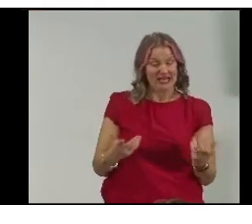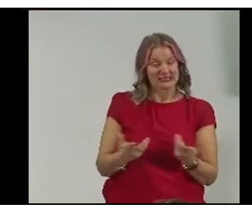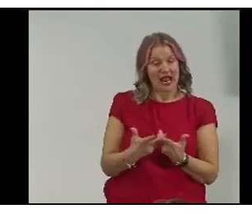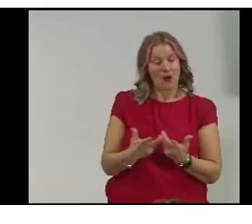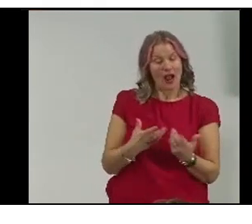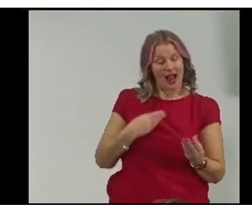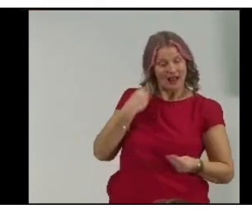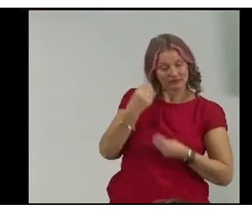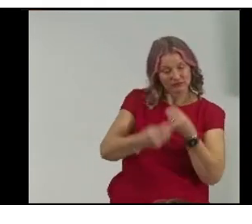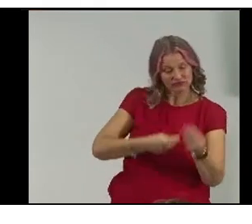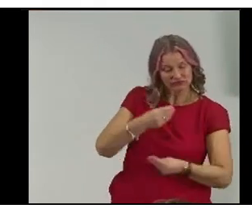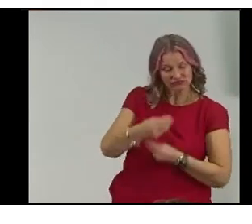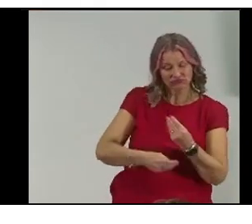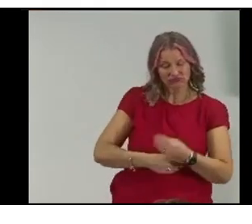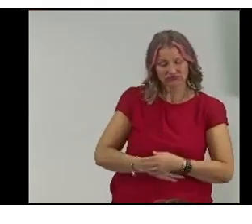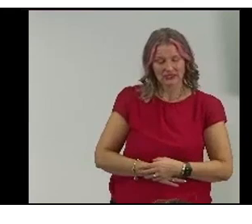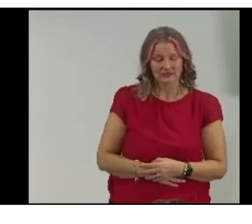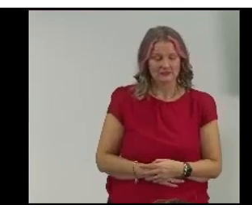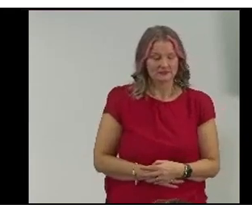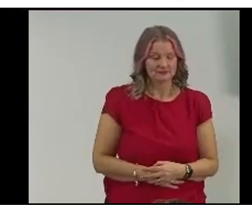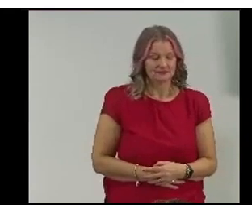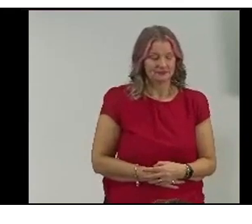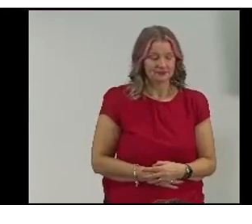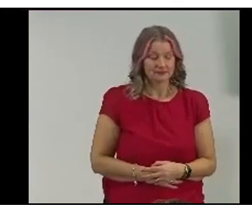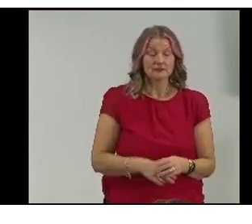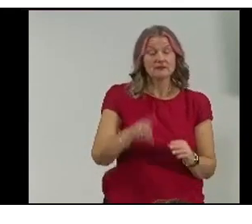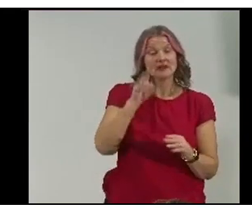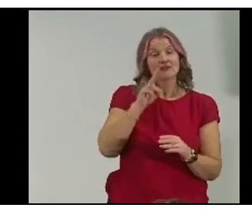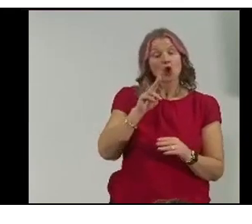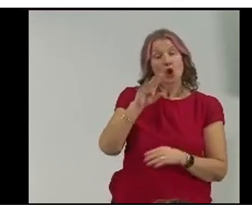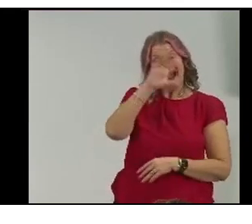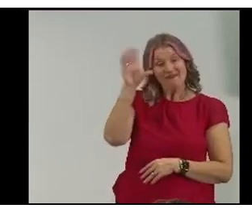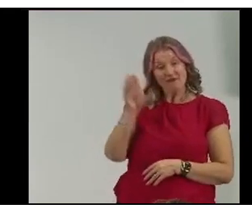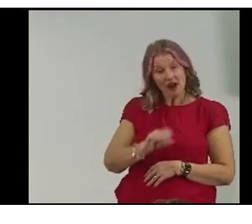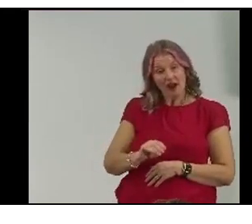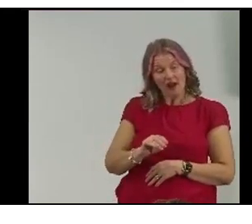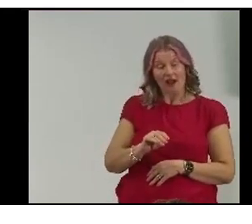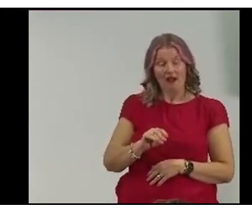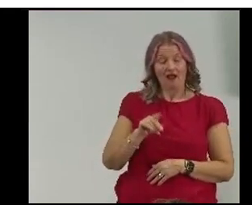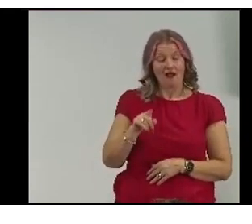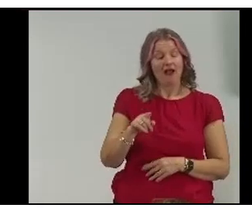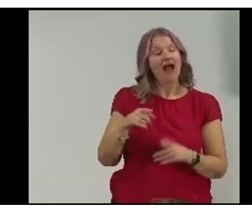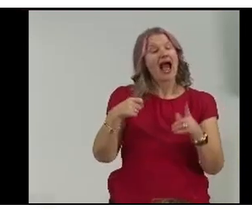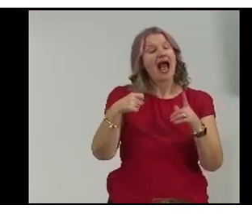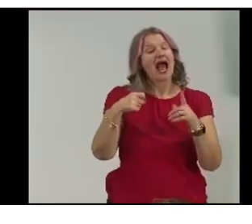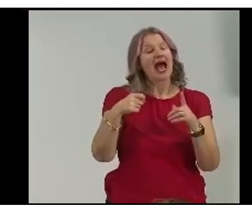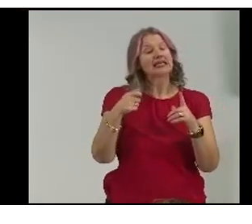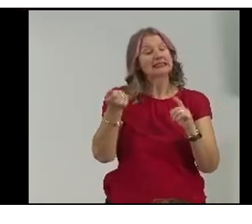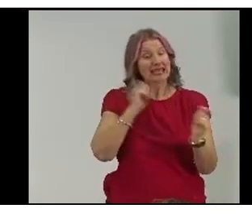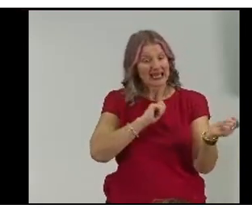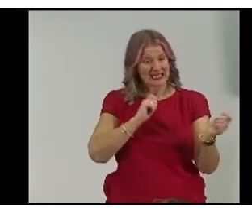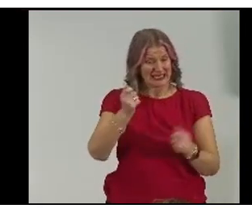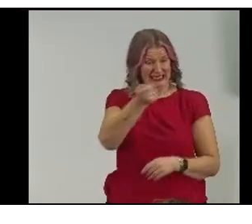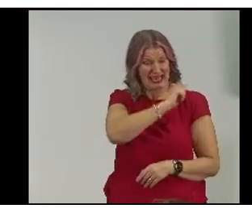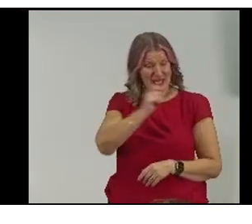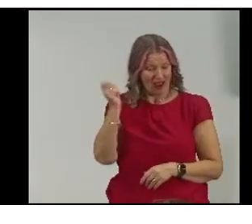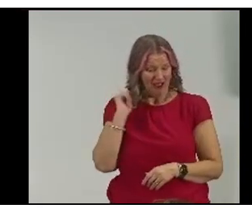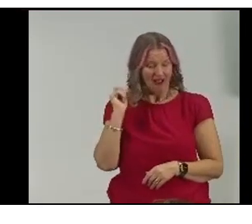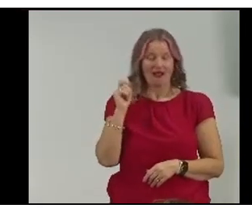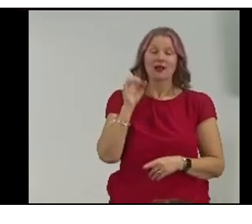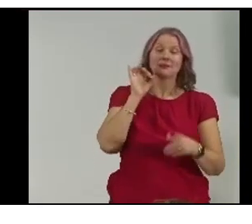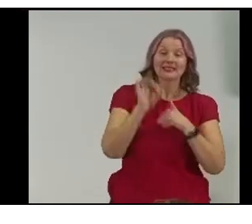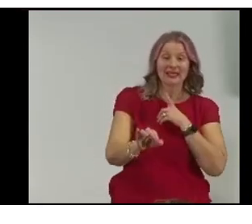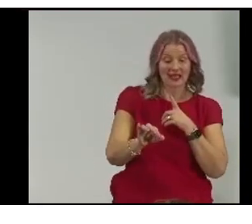I describe it. So if you look at Africa, at African countries, Kenya in particular, 80% of the